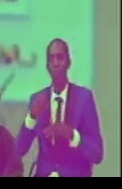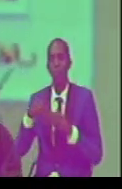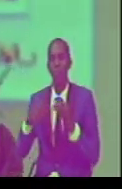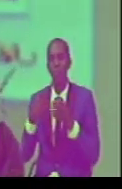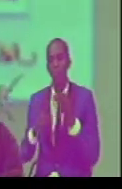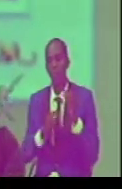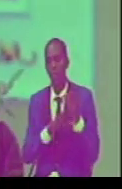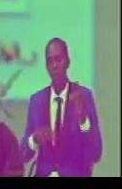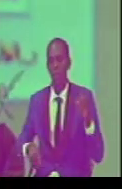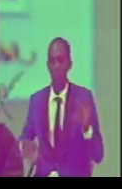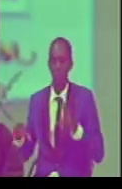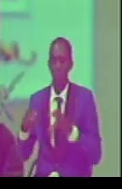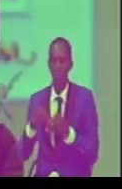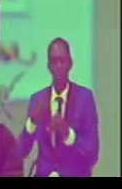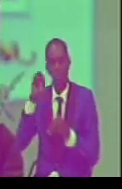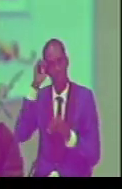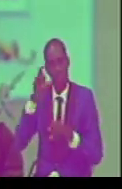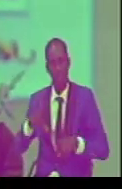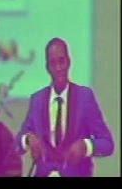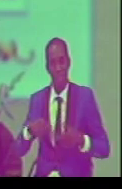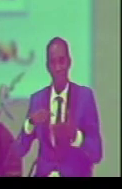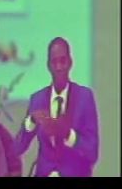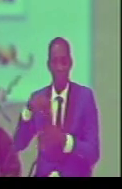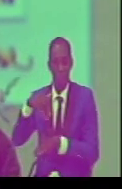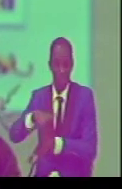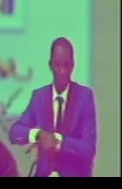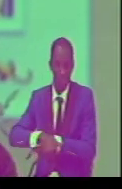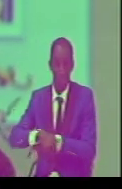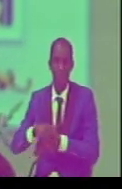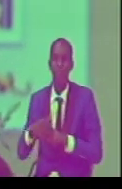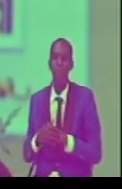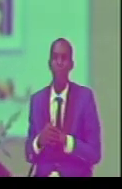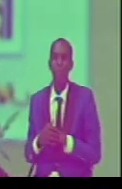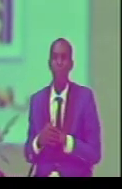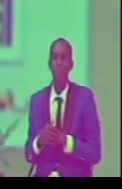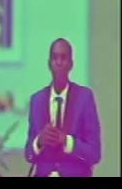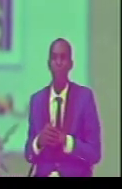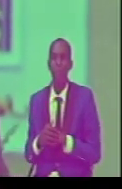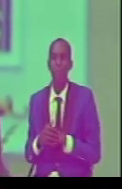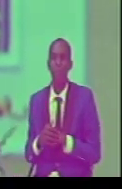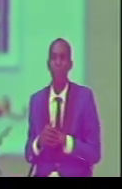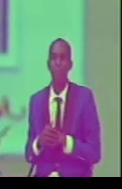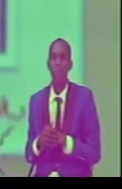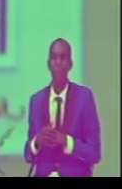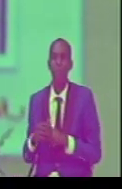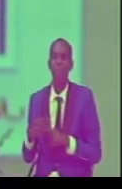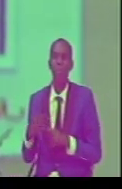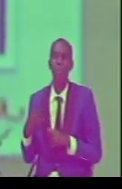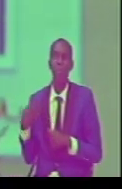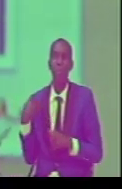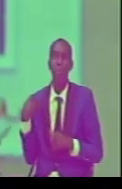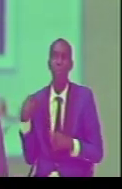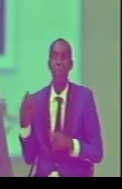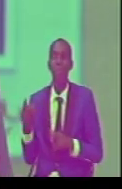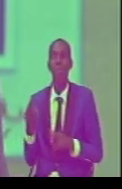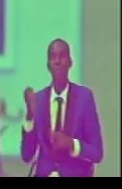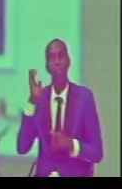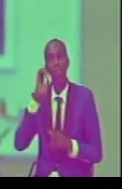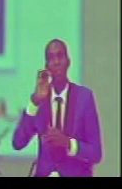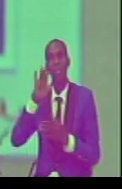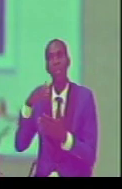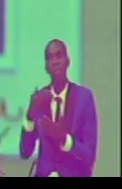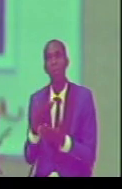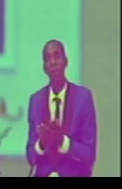District. I come to testify what the Lord has done in my life this night, because since I got back from United Kingdom, I have